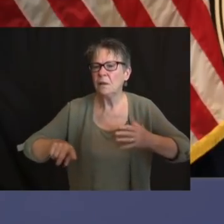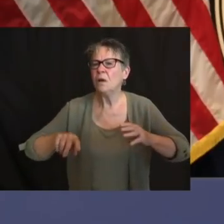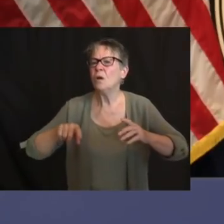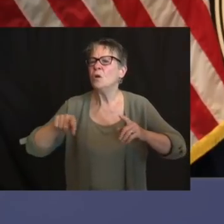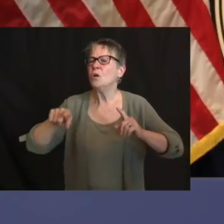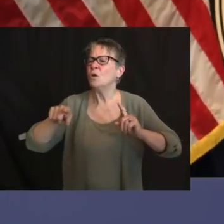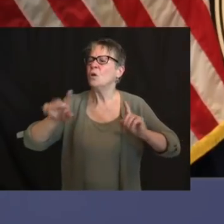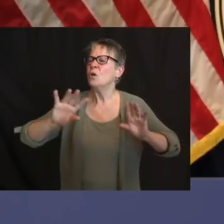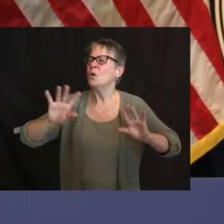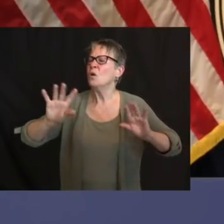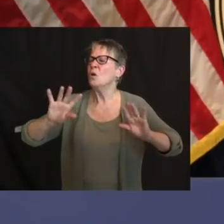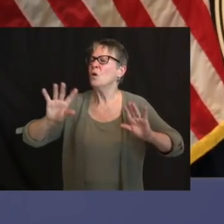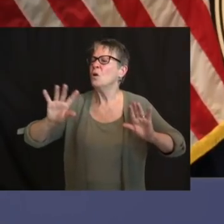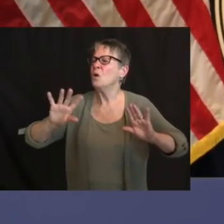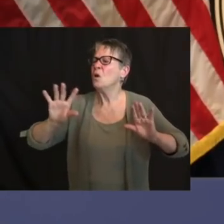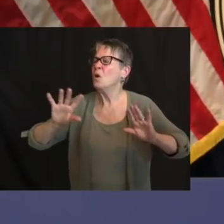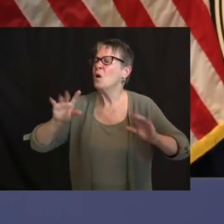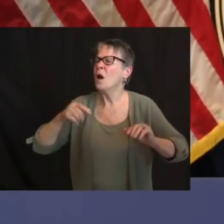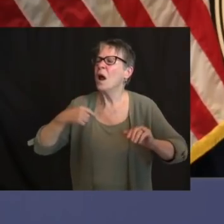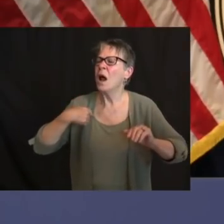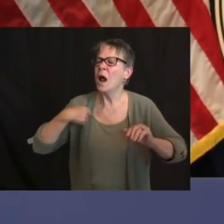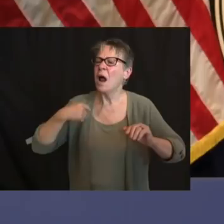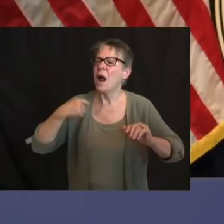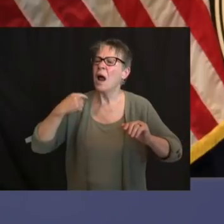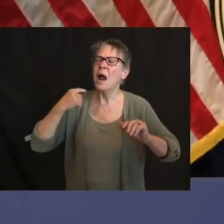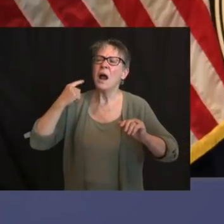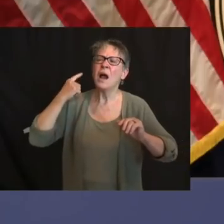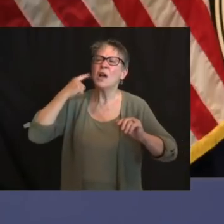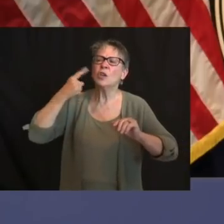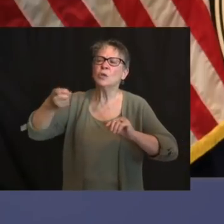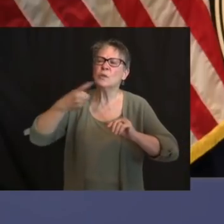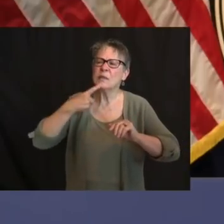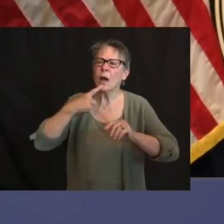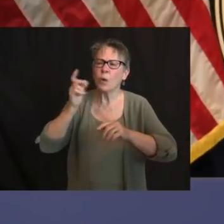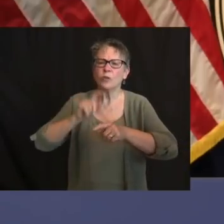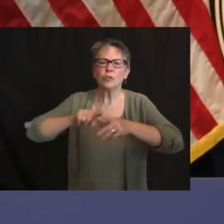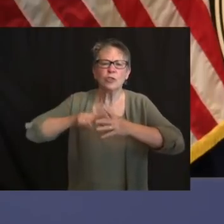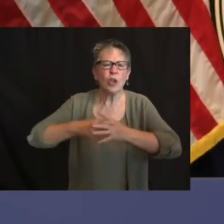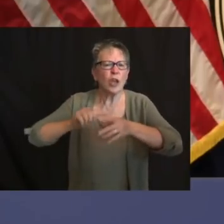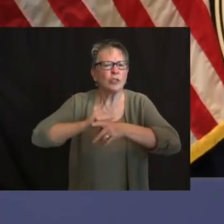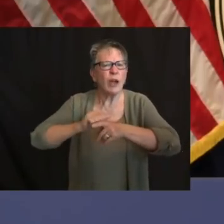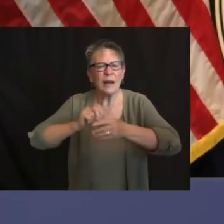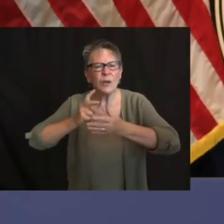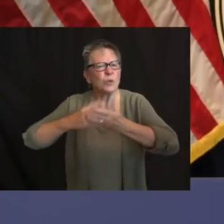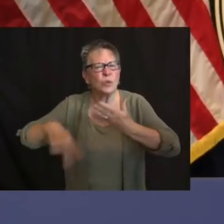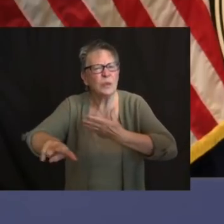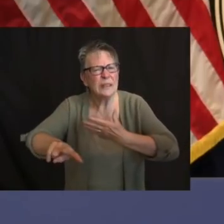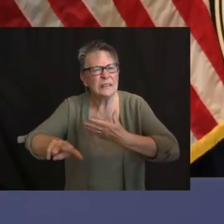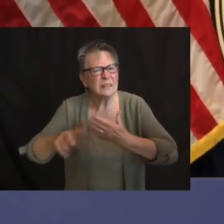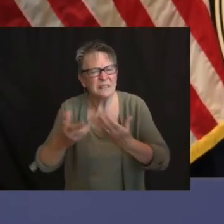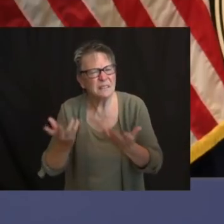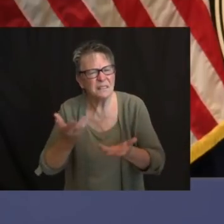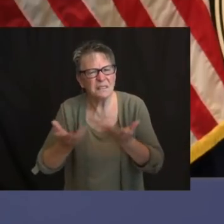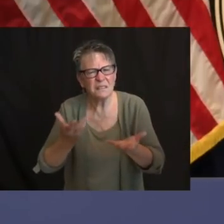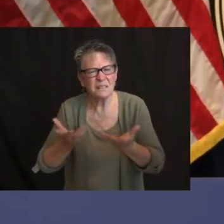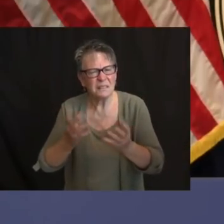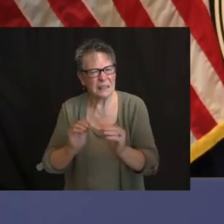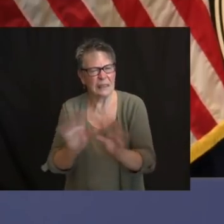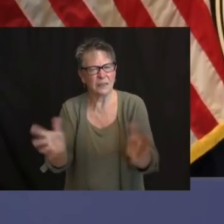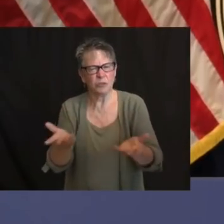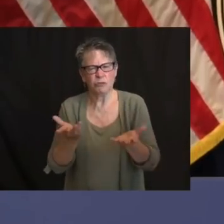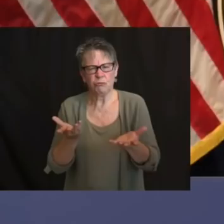week. Well, Judy mentioned in her remarks that there was a pilot program that was soft launched in Camden, and you're soft launching. Well,